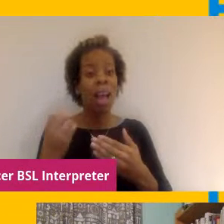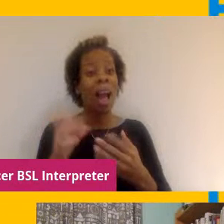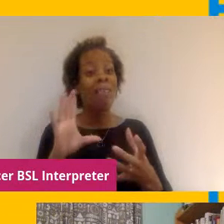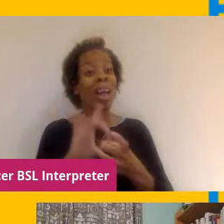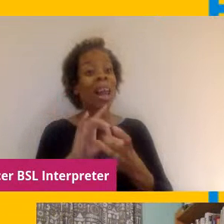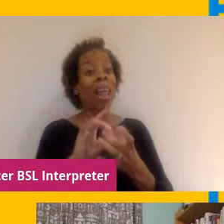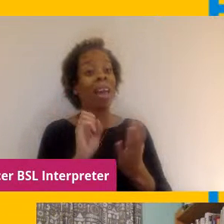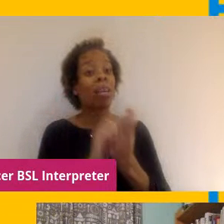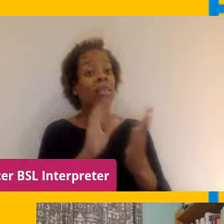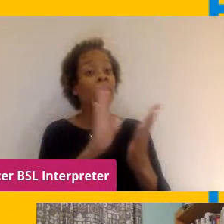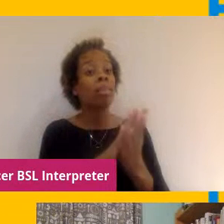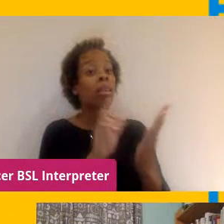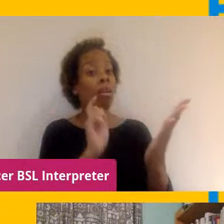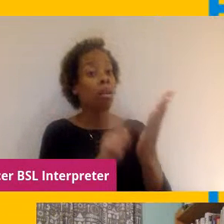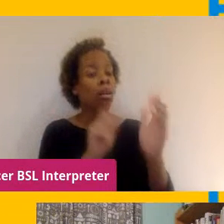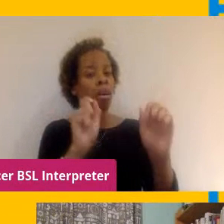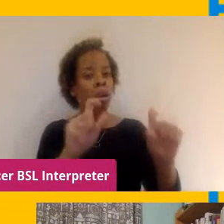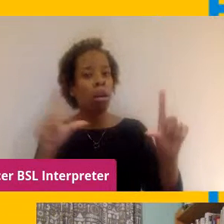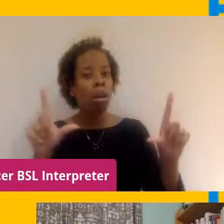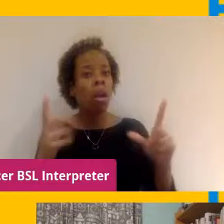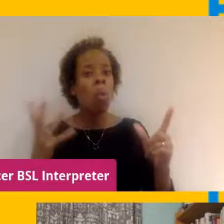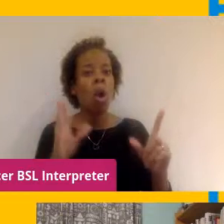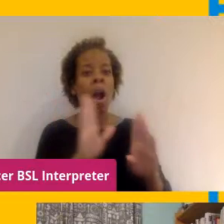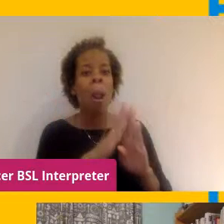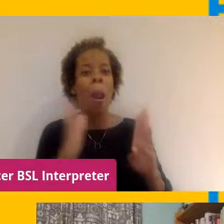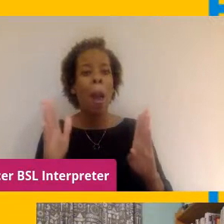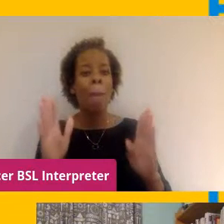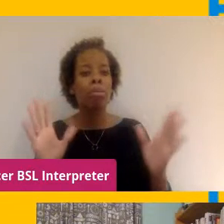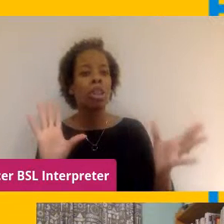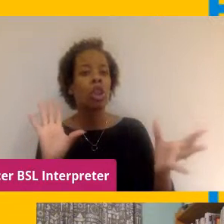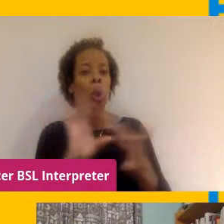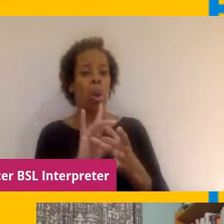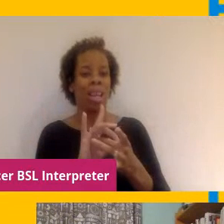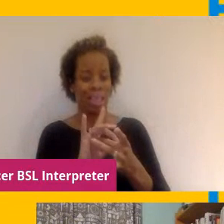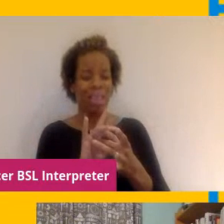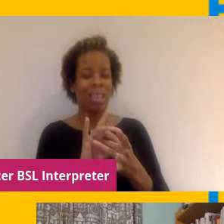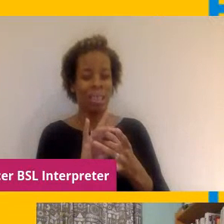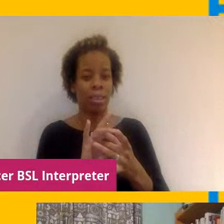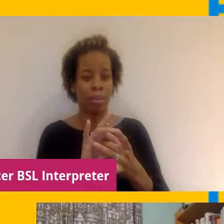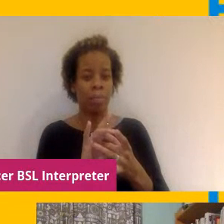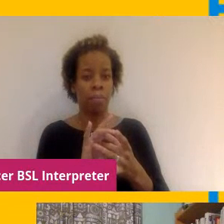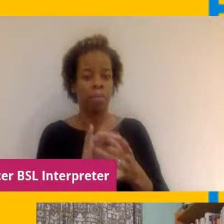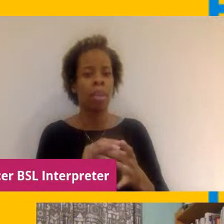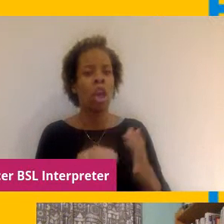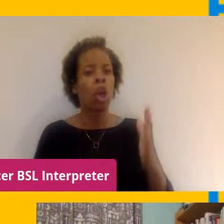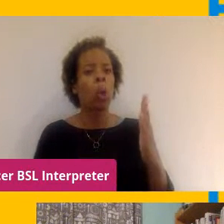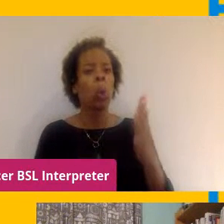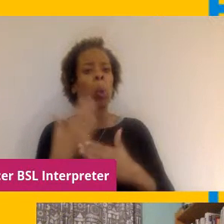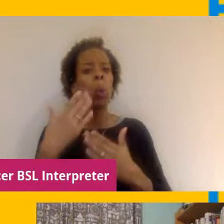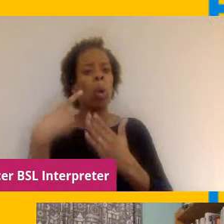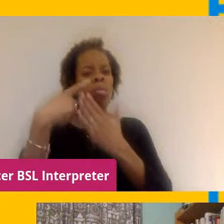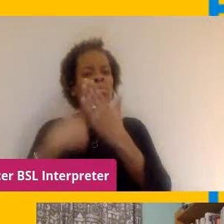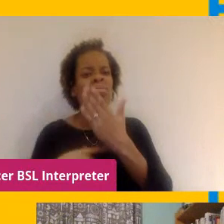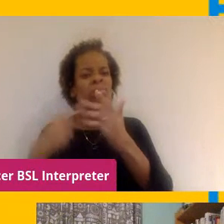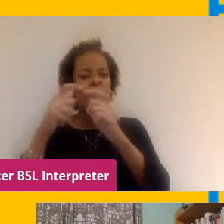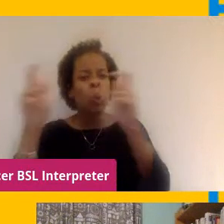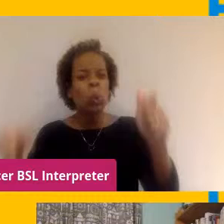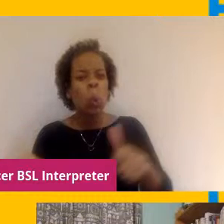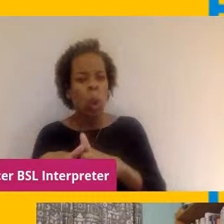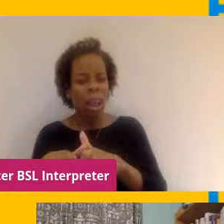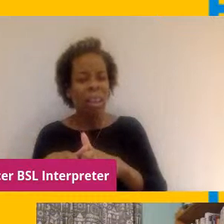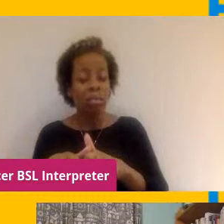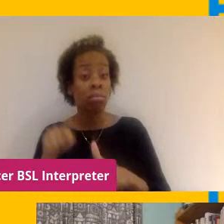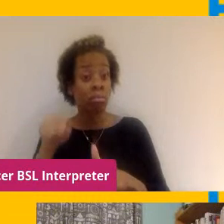to Libraries Connected, and in particular Library Service Recovery Toolkit, which does have some